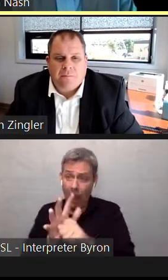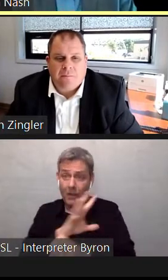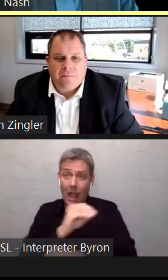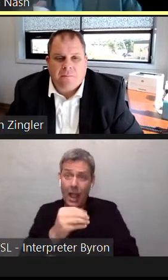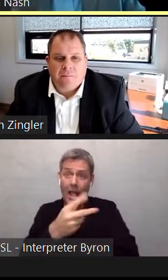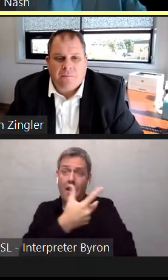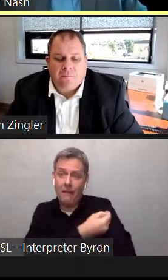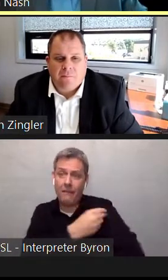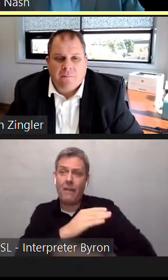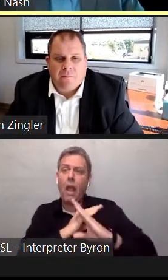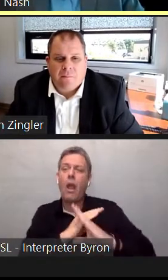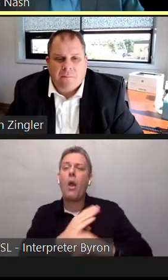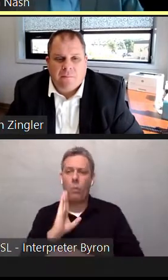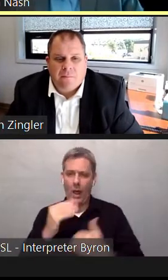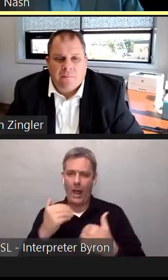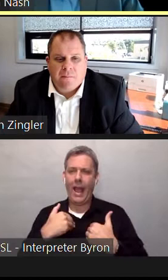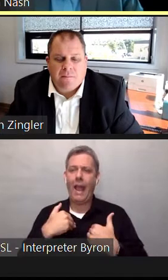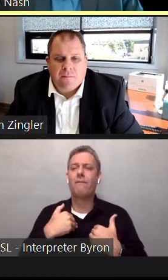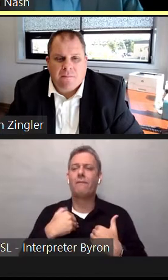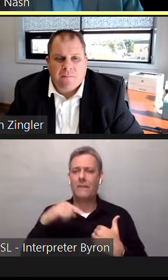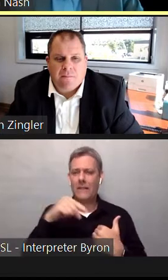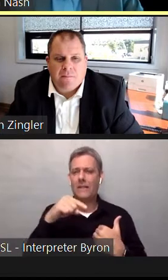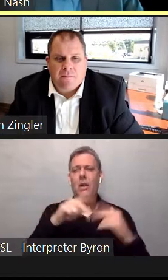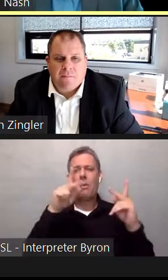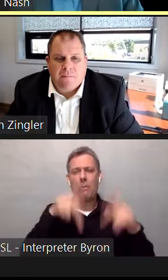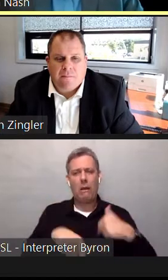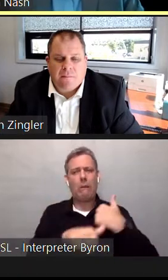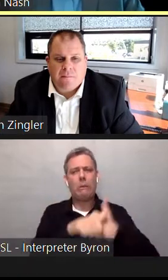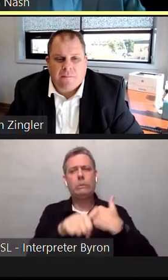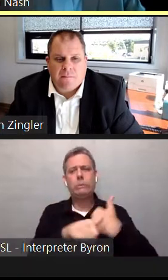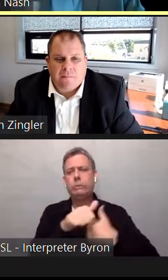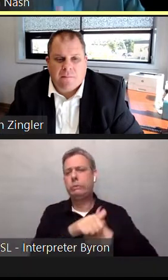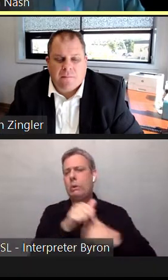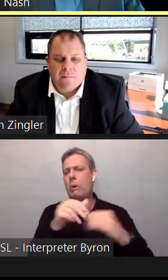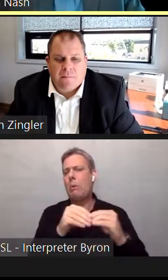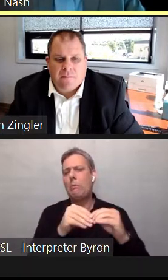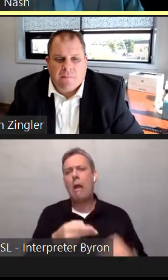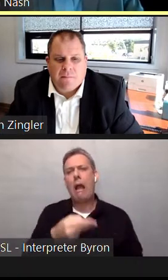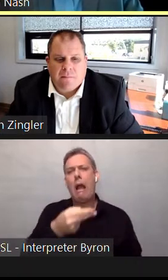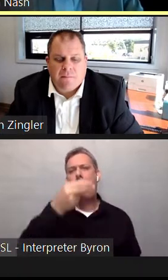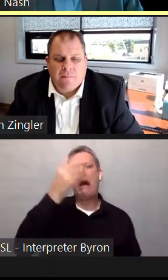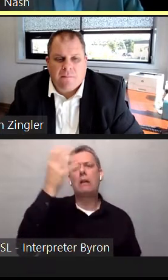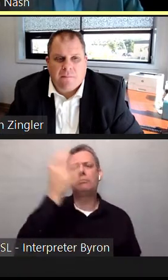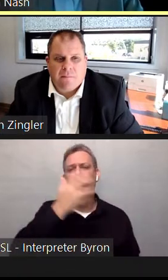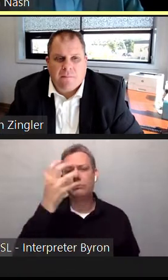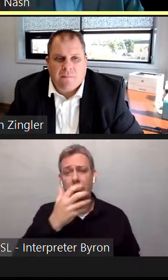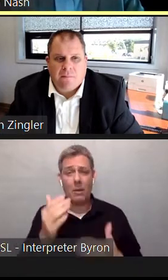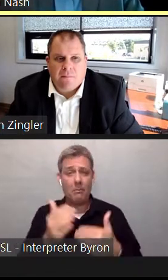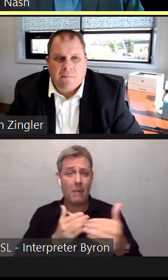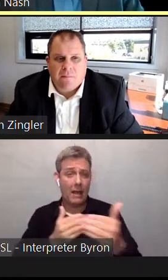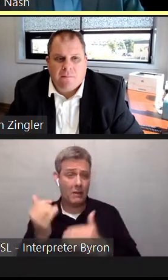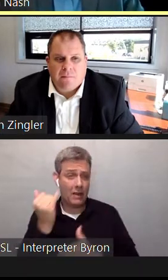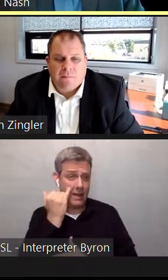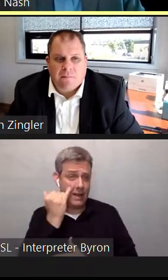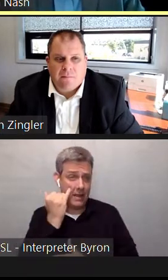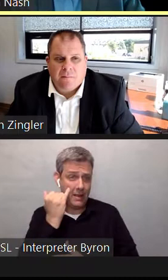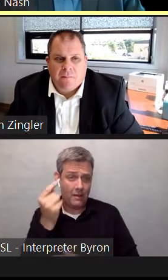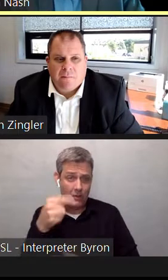on the person. And yet the numbers that we see across the board, regardless of whether you're vaccinated, whether you are